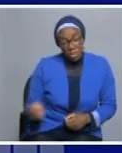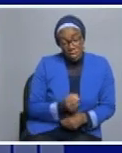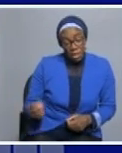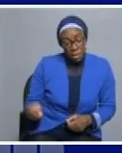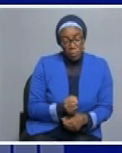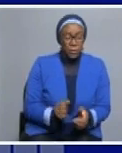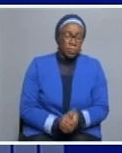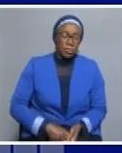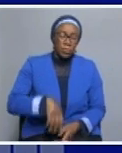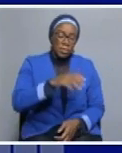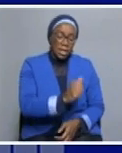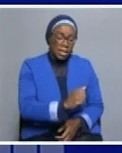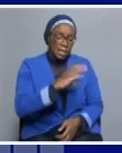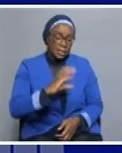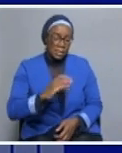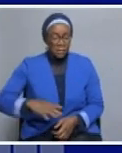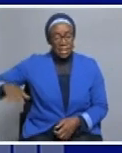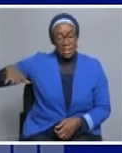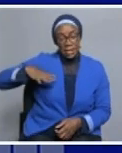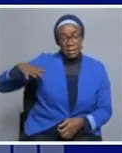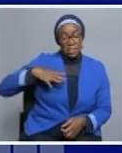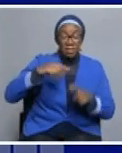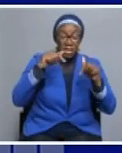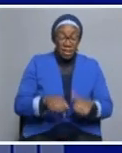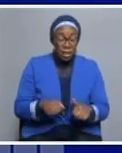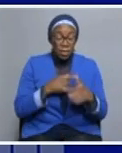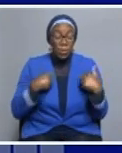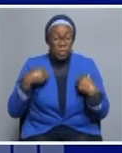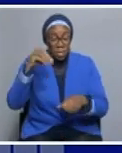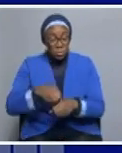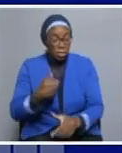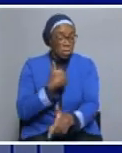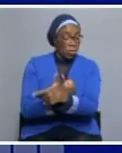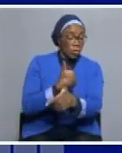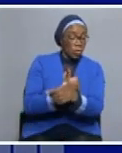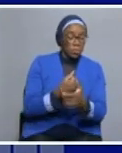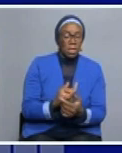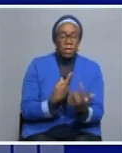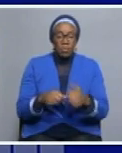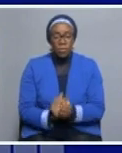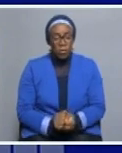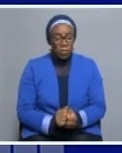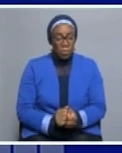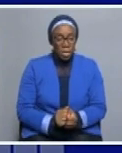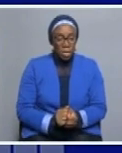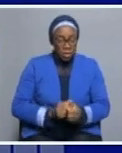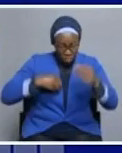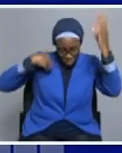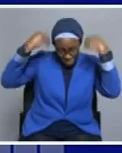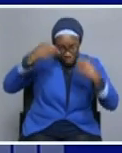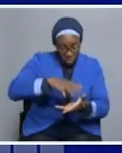a constitutional legal research fellow at the Oxford University in the United Kingdom. A very good evening,